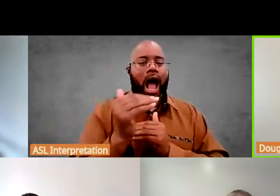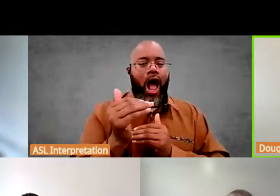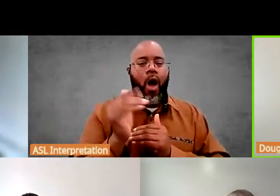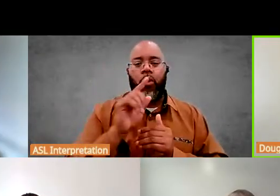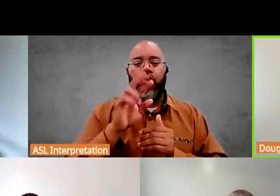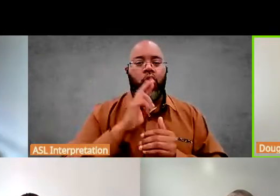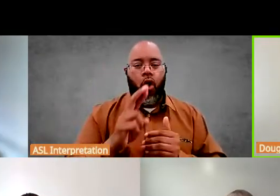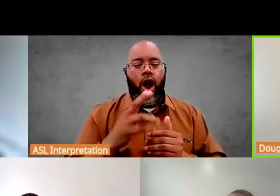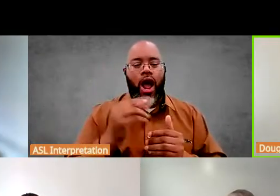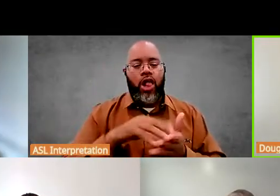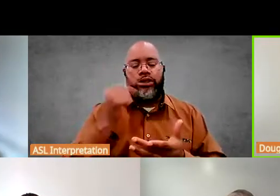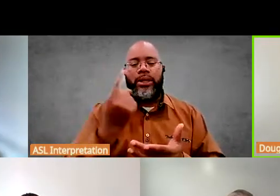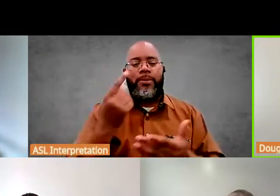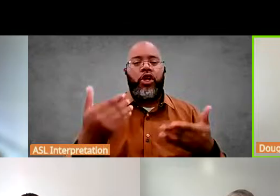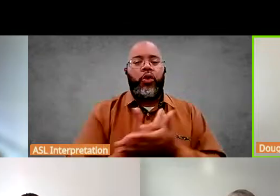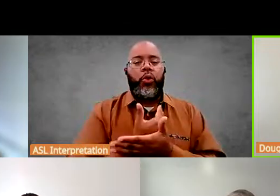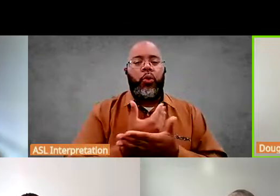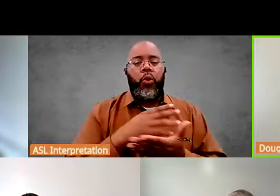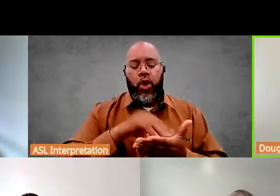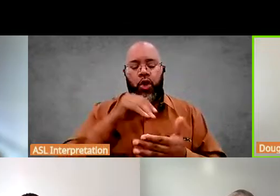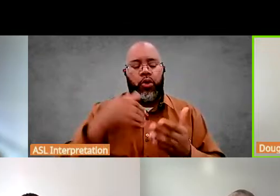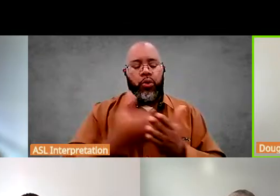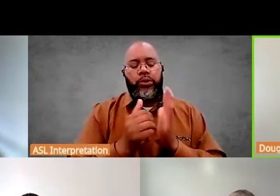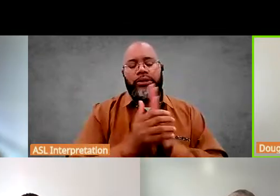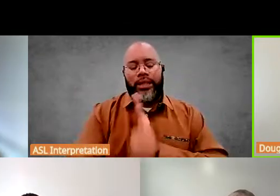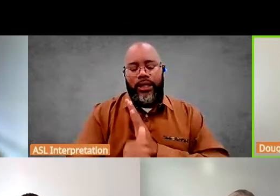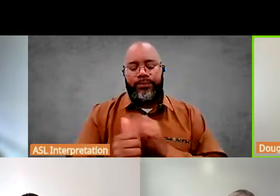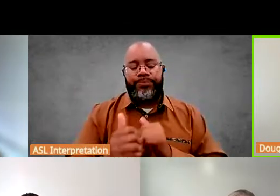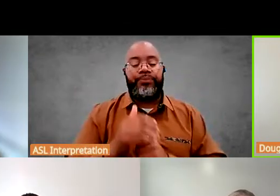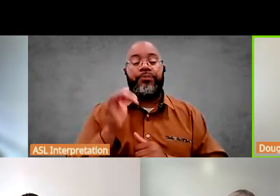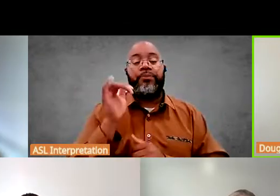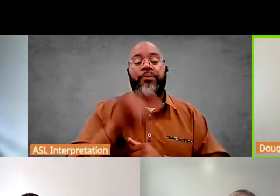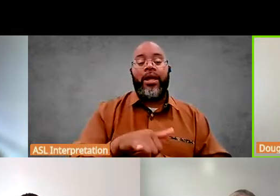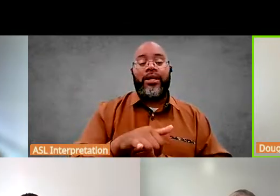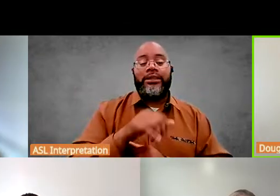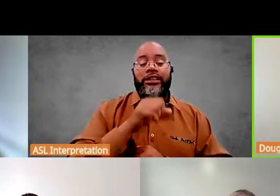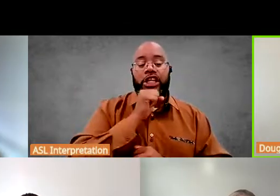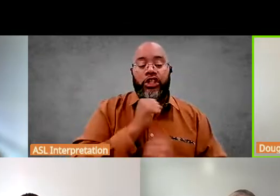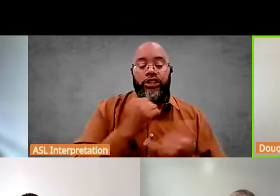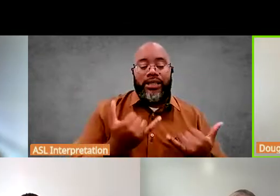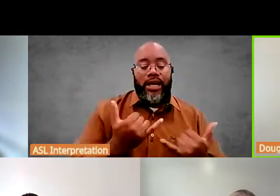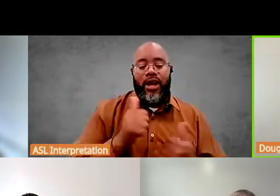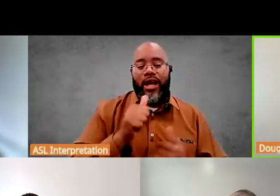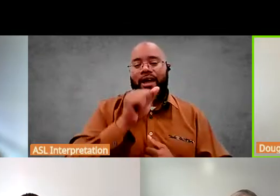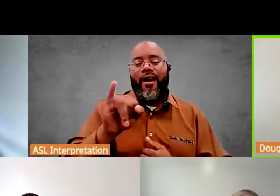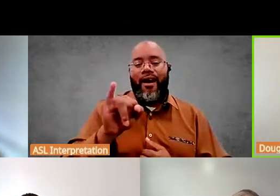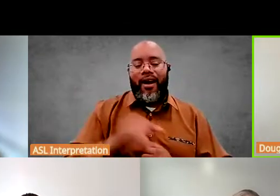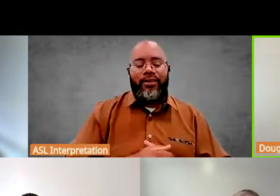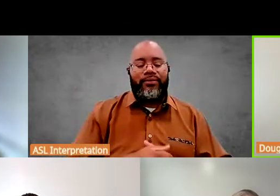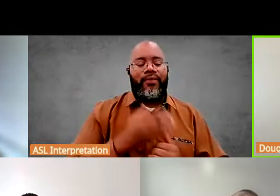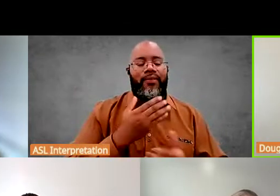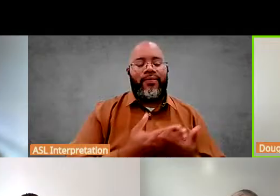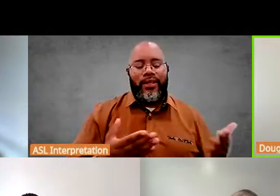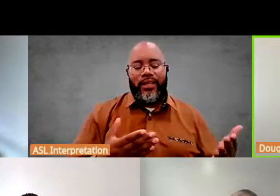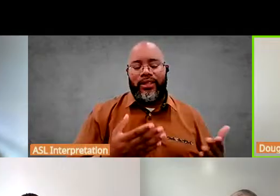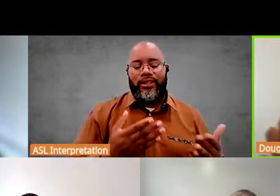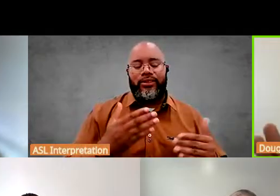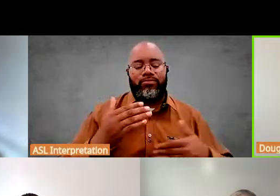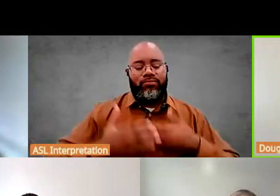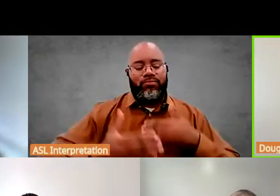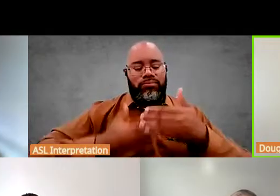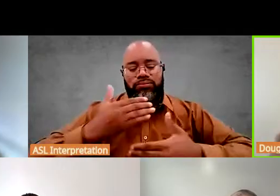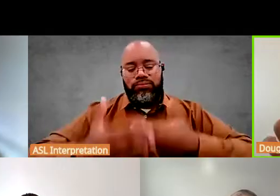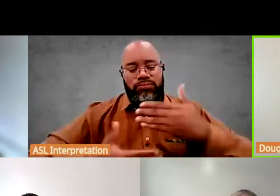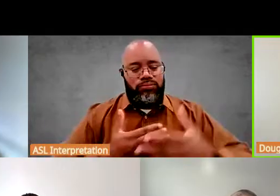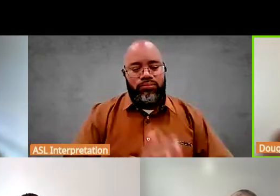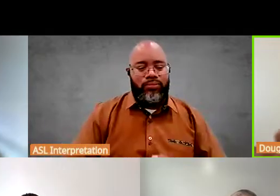are and learn something new, learn a new skill. Now, this is the age of AI, right? Things are going,